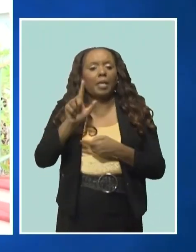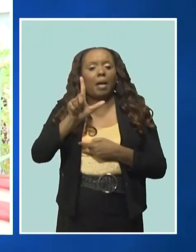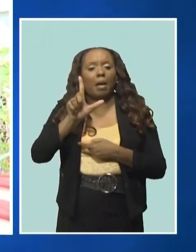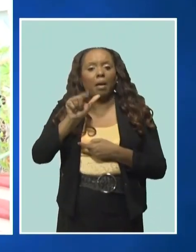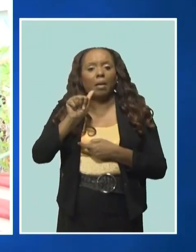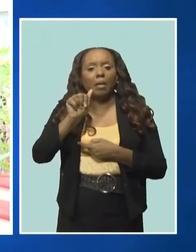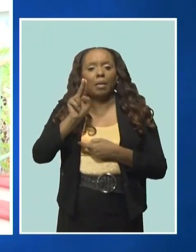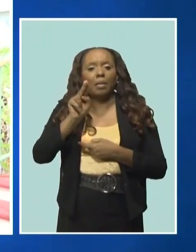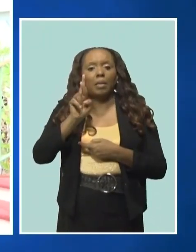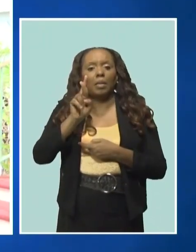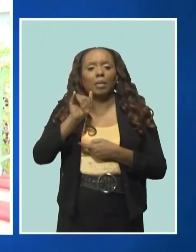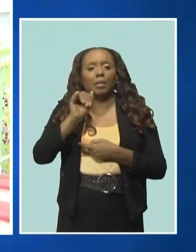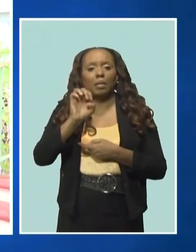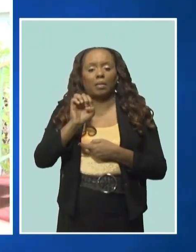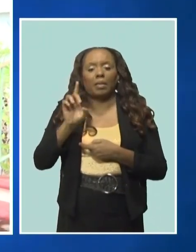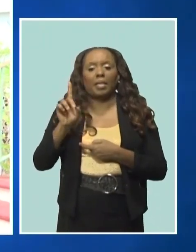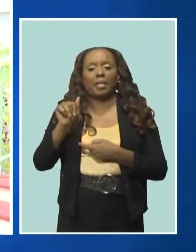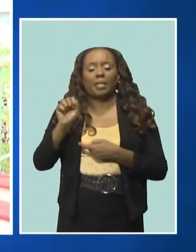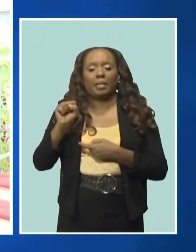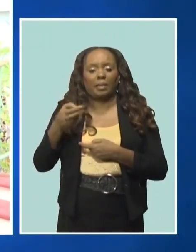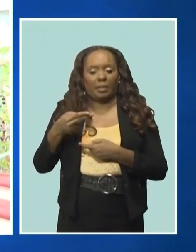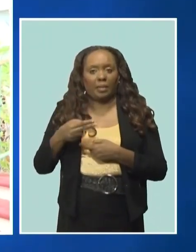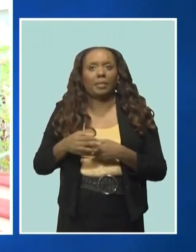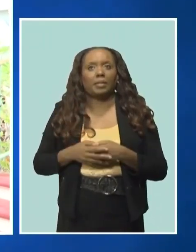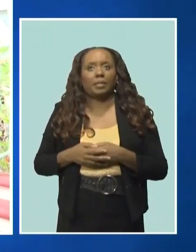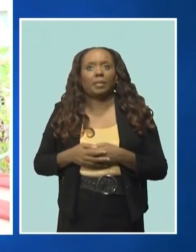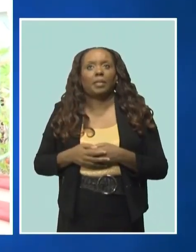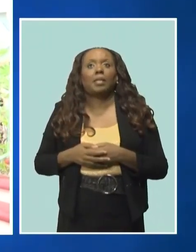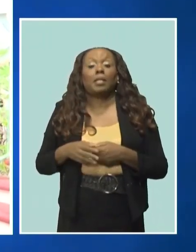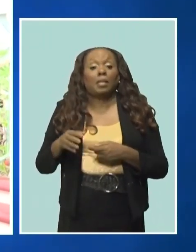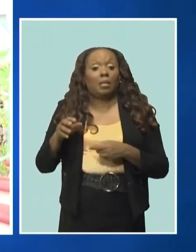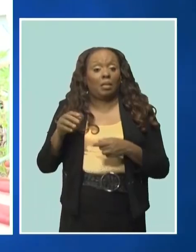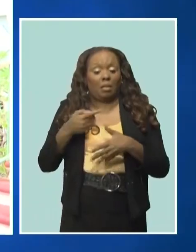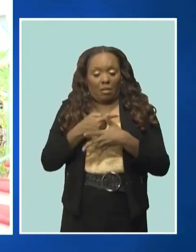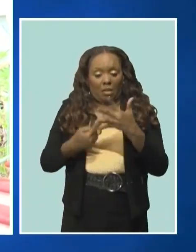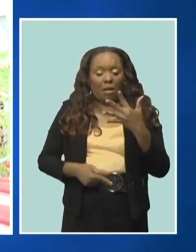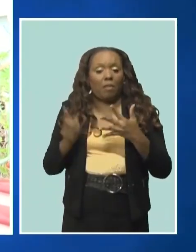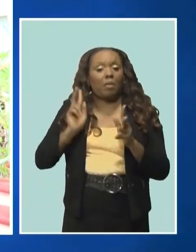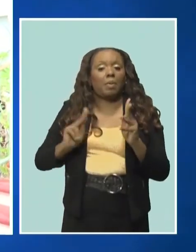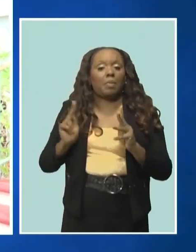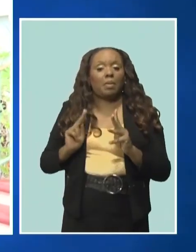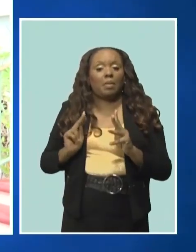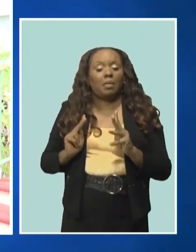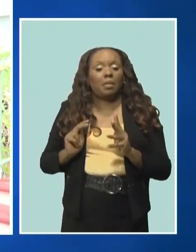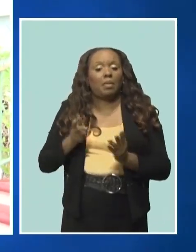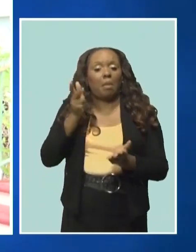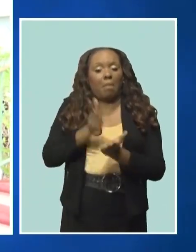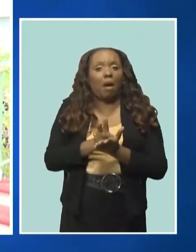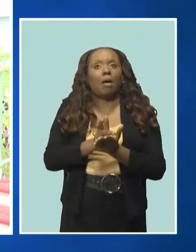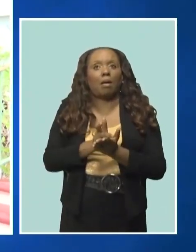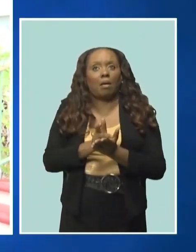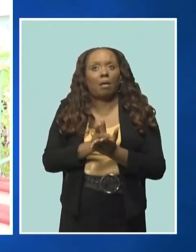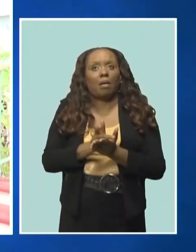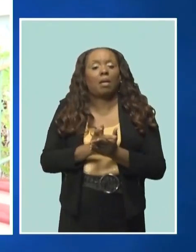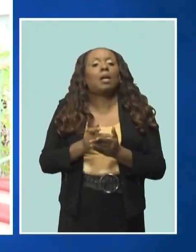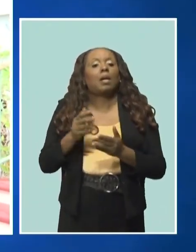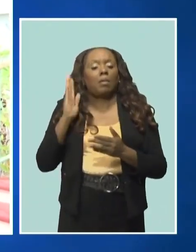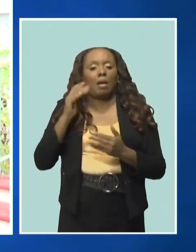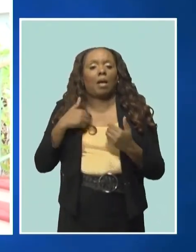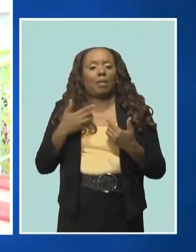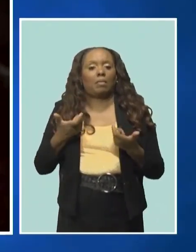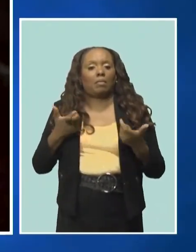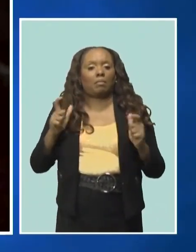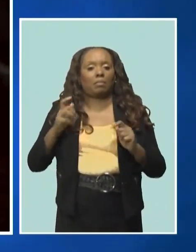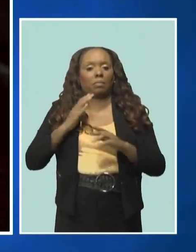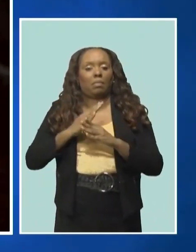know exactly what we're speaking of. Those are the spectator parking sites. And from each of those sites, we will have vehicles moving you back and forth.